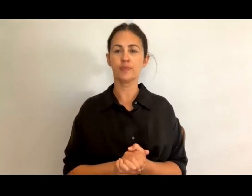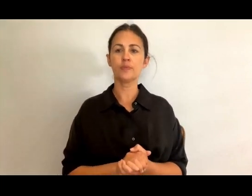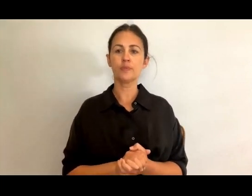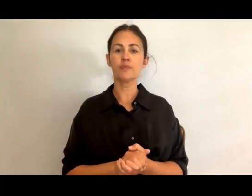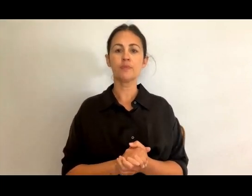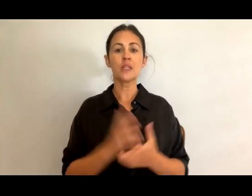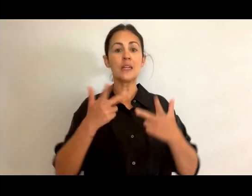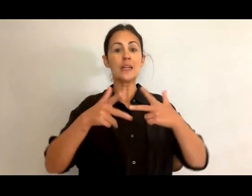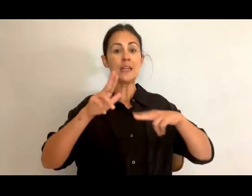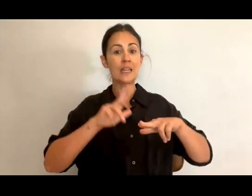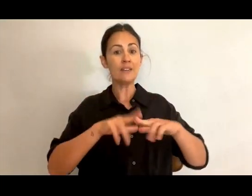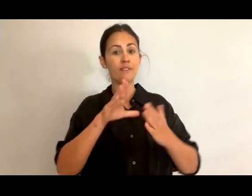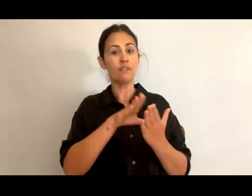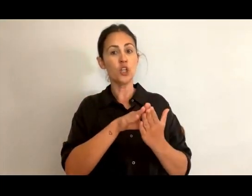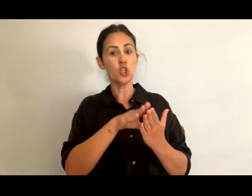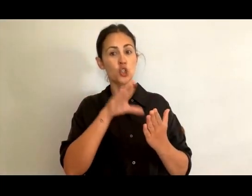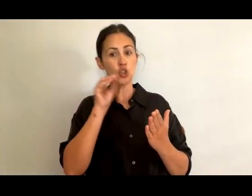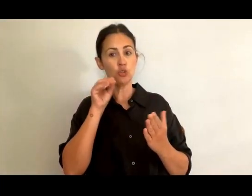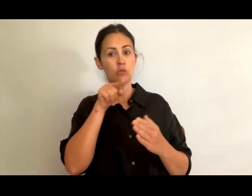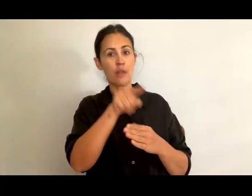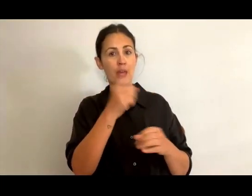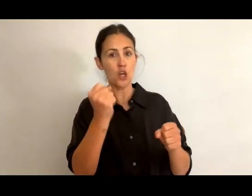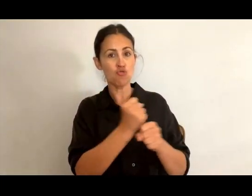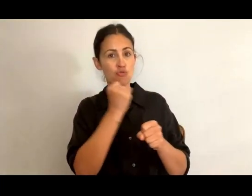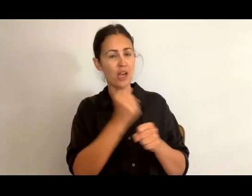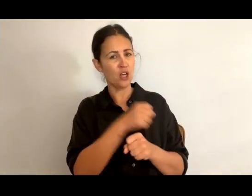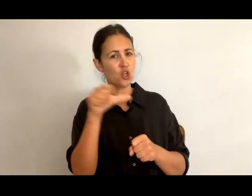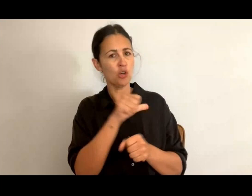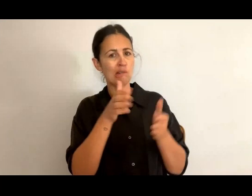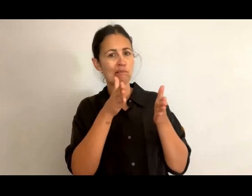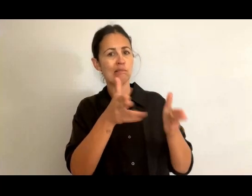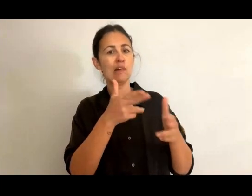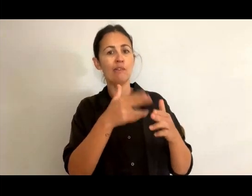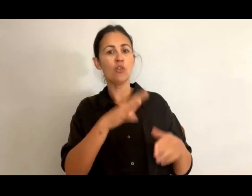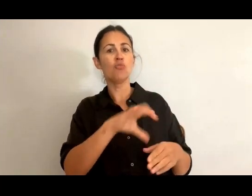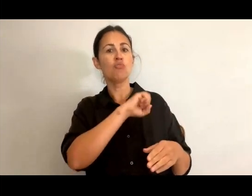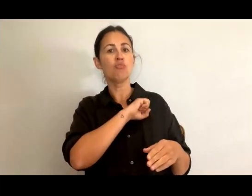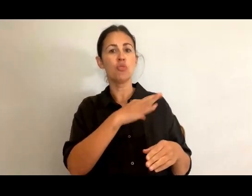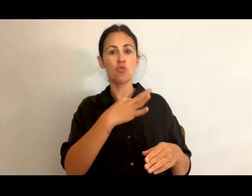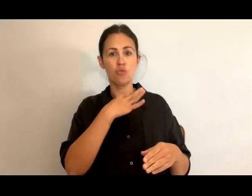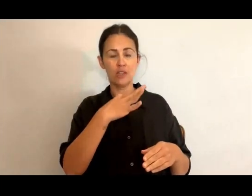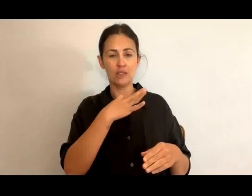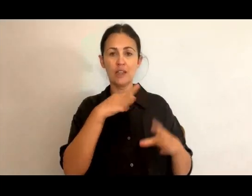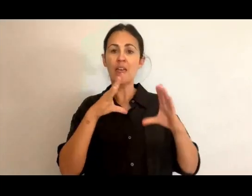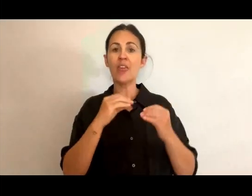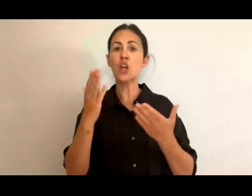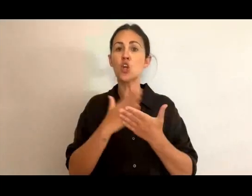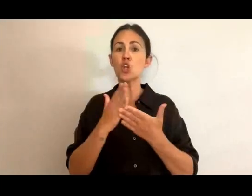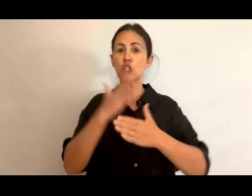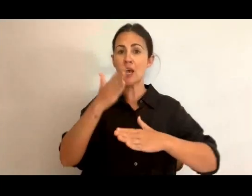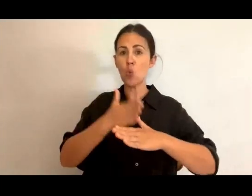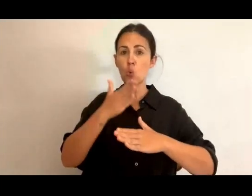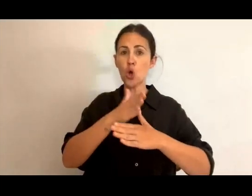from them and for them to take risks. And to share work is to open it up for constructive feedback. Teachers create mutually